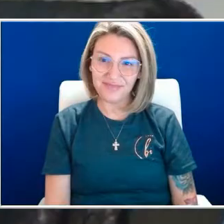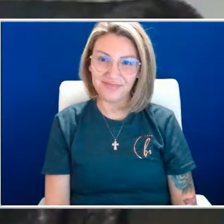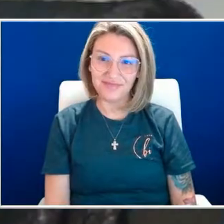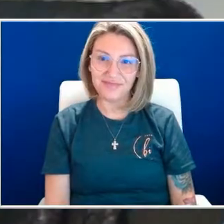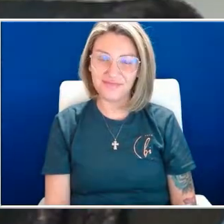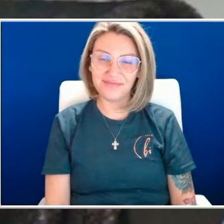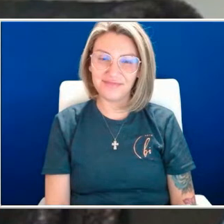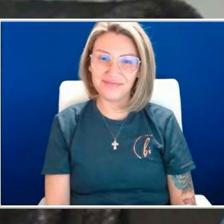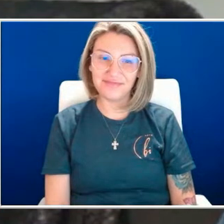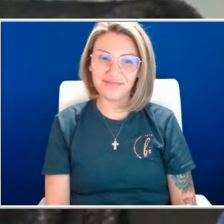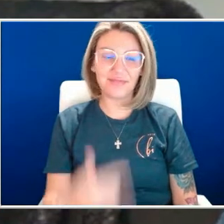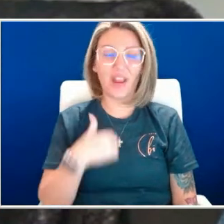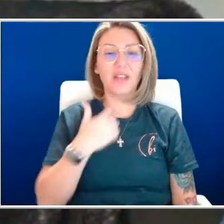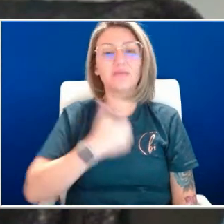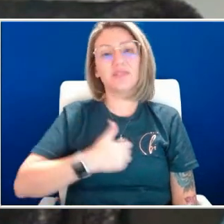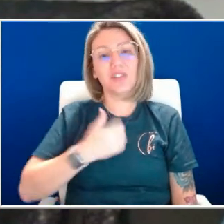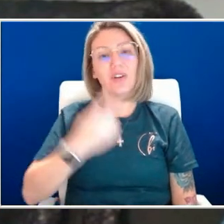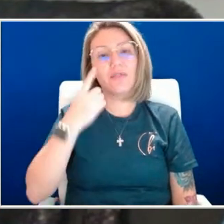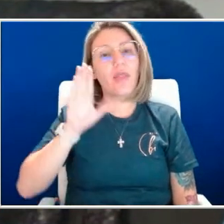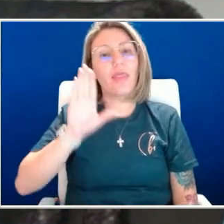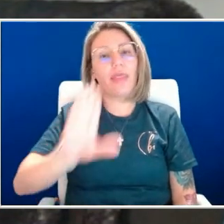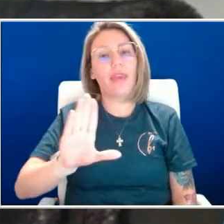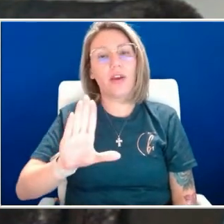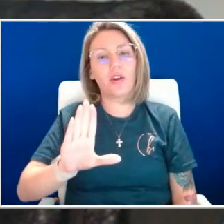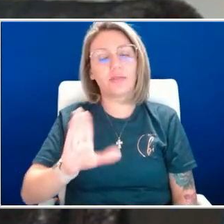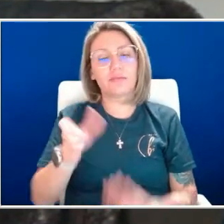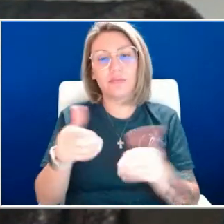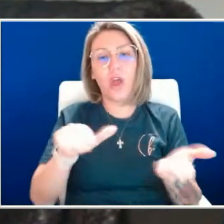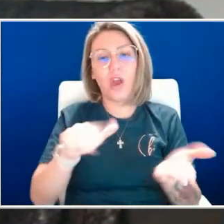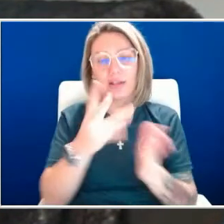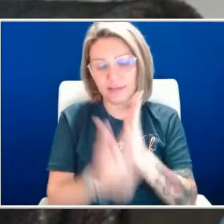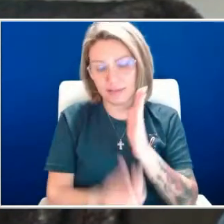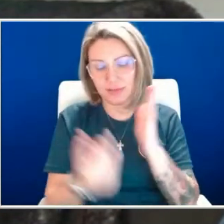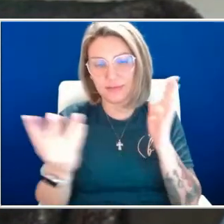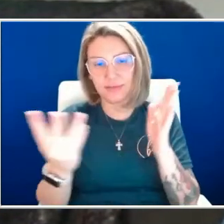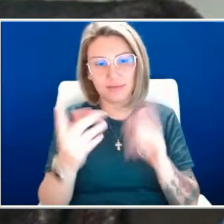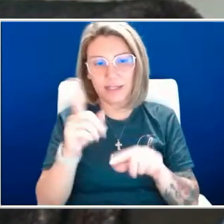I'm just sorry for their loss. I mean, I can't imagine.